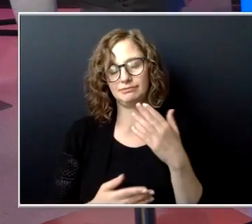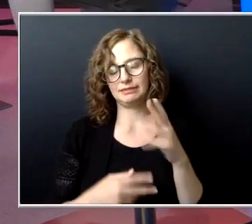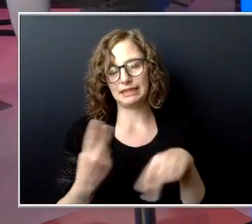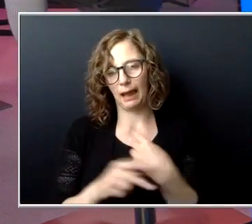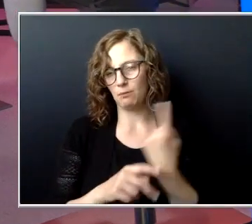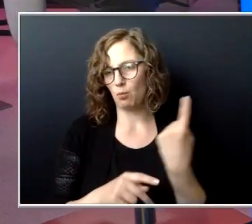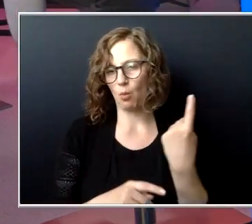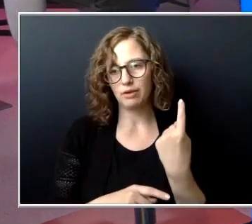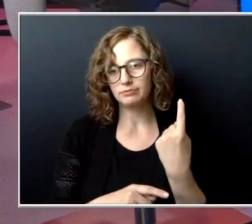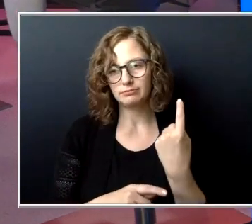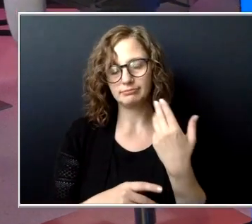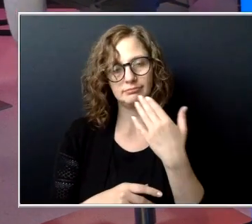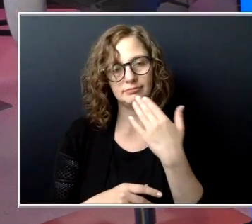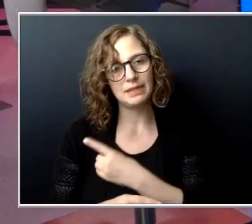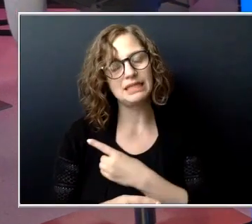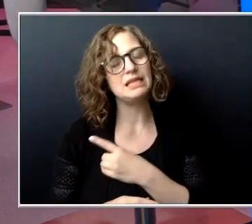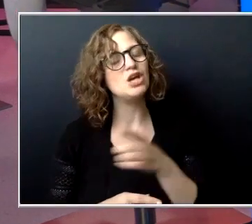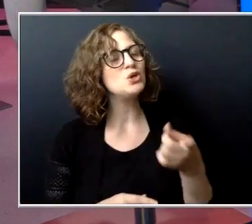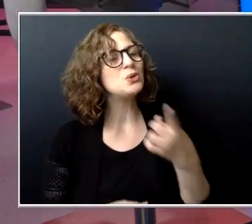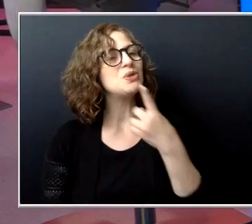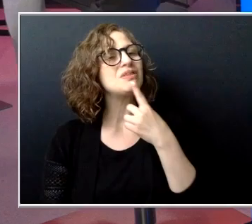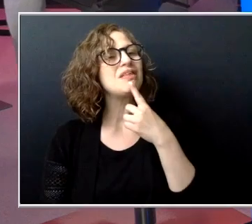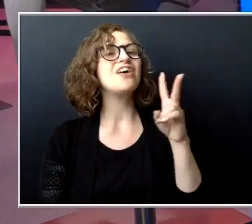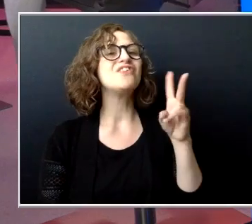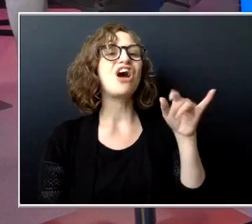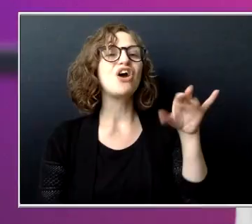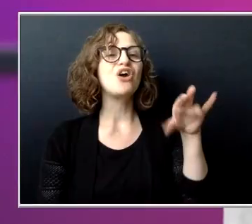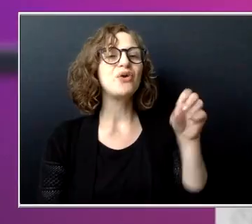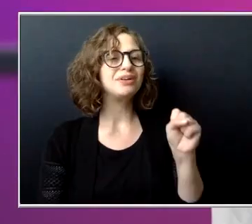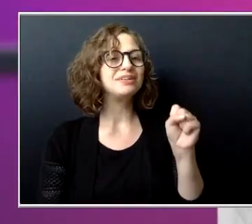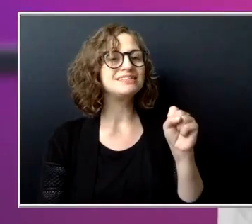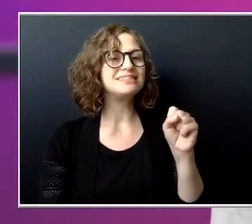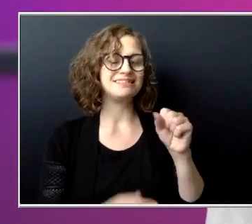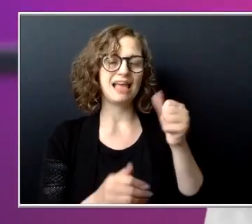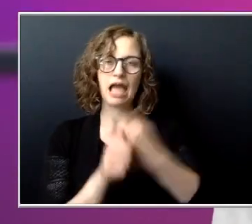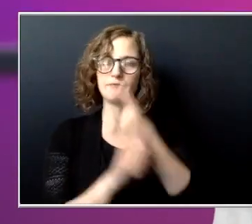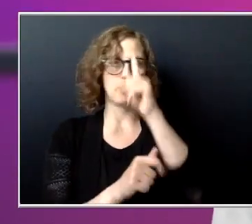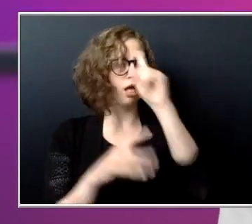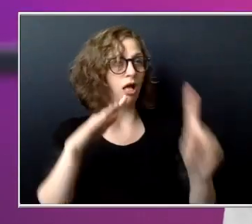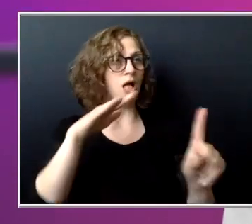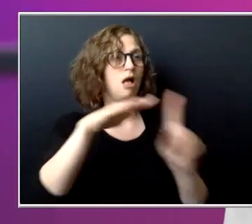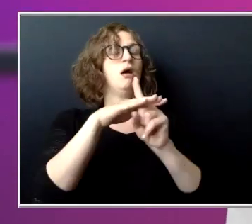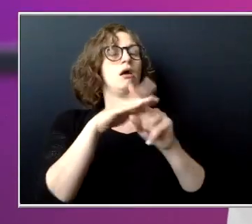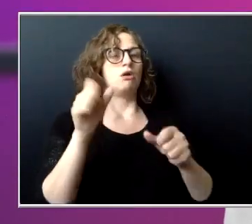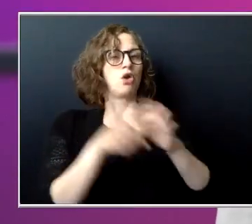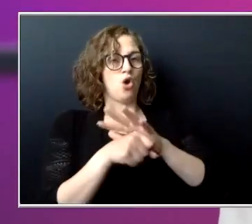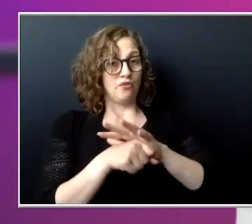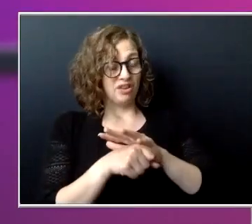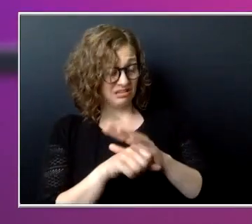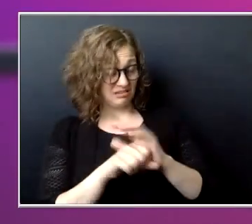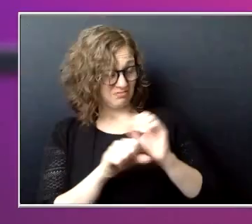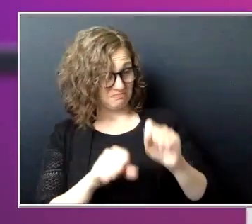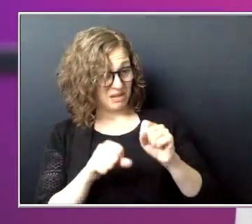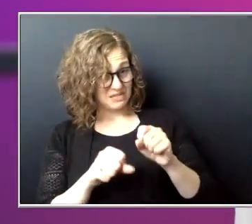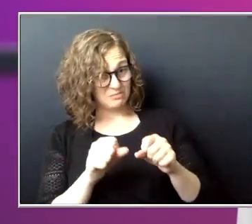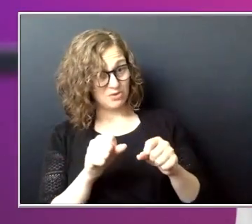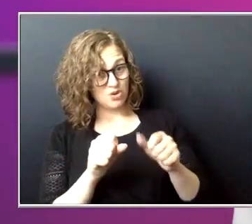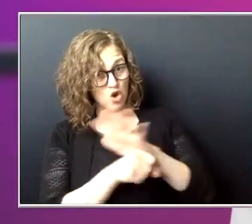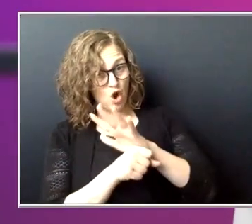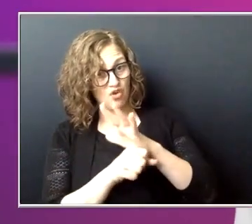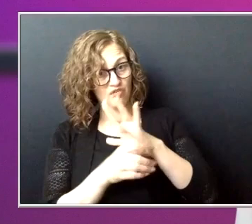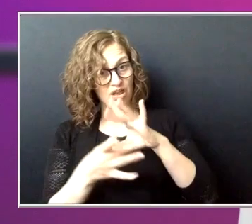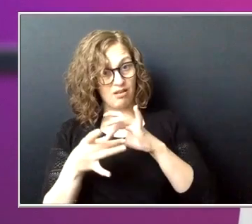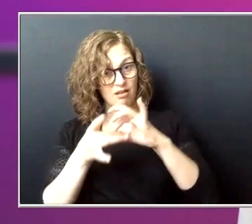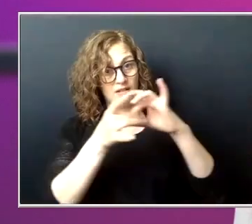COVID could trigger diabetes? So we've looked into that quite a bit, and the studies have been equivocal. It does look like it might have had a small effect,